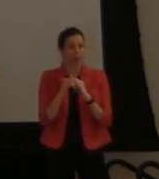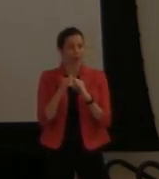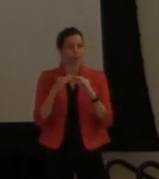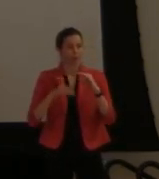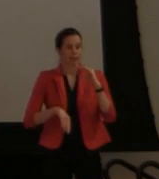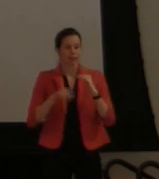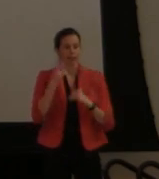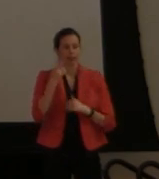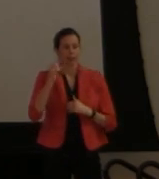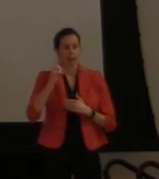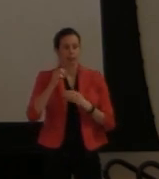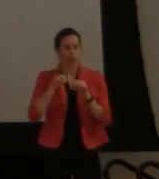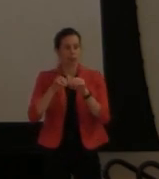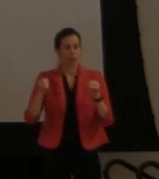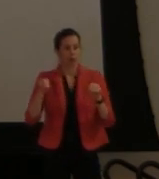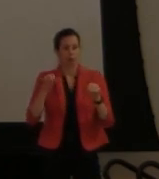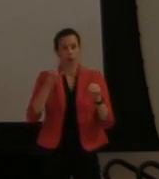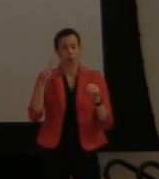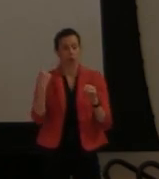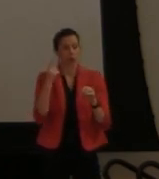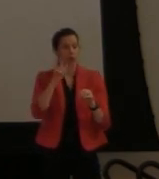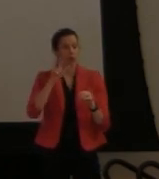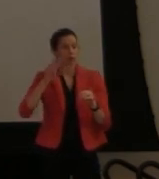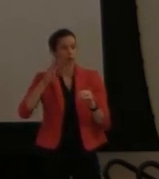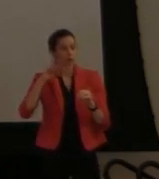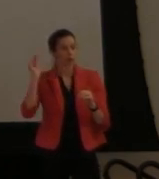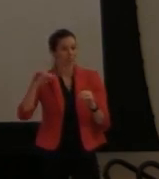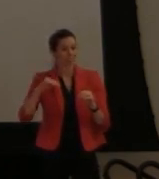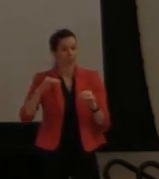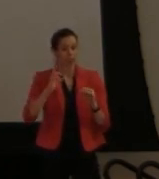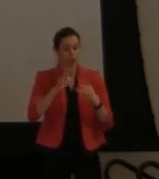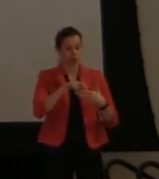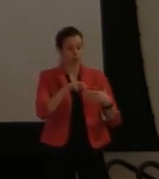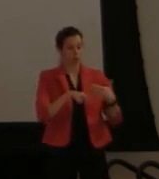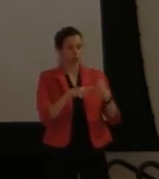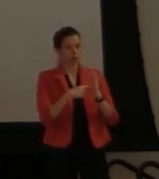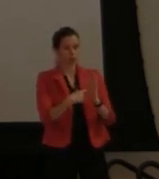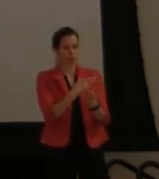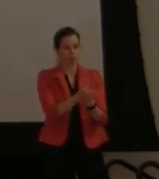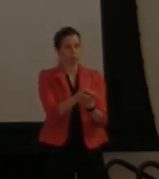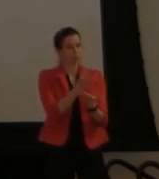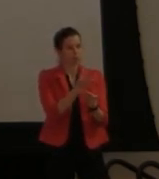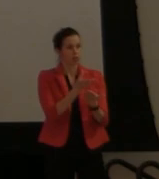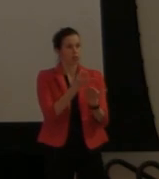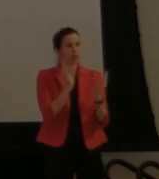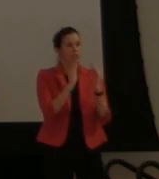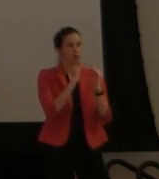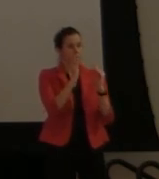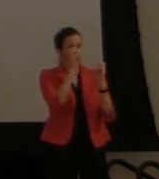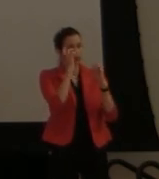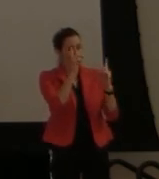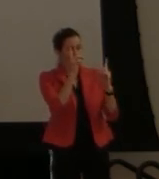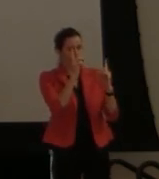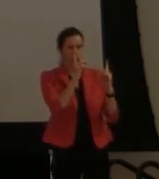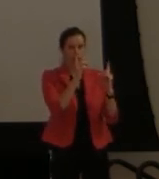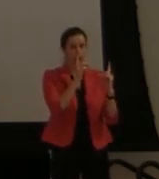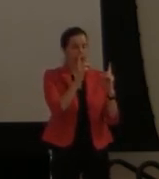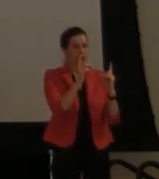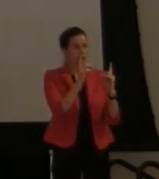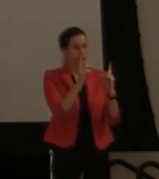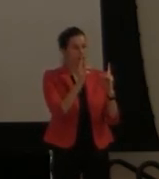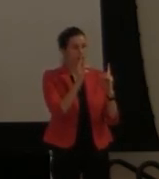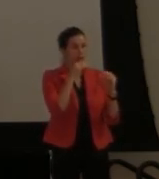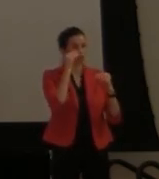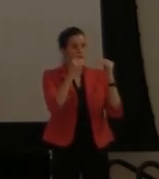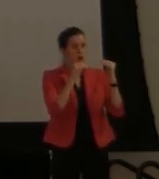diploma at only 24%. So these results show us that more educated adults report better health.